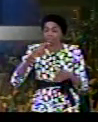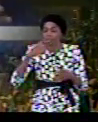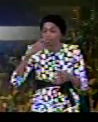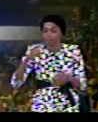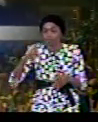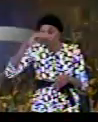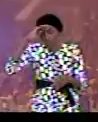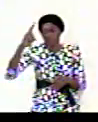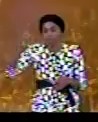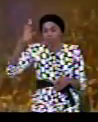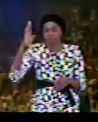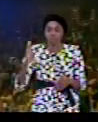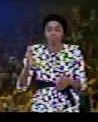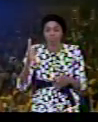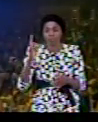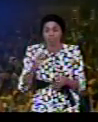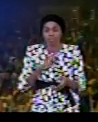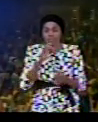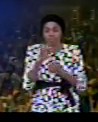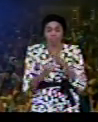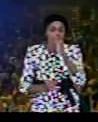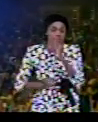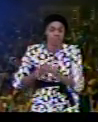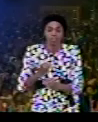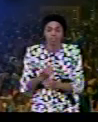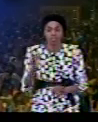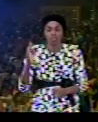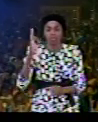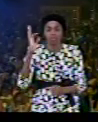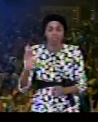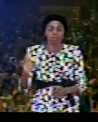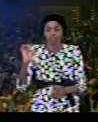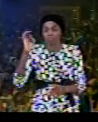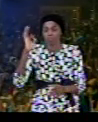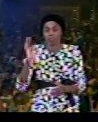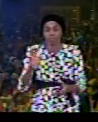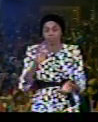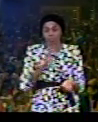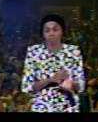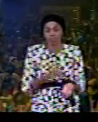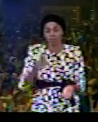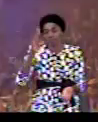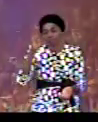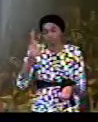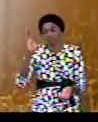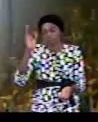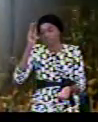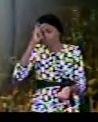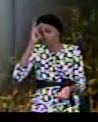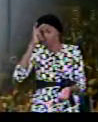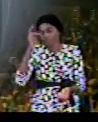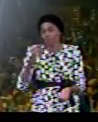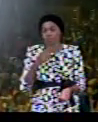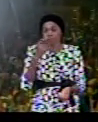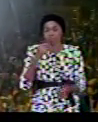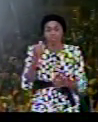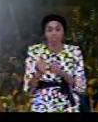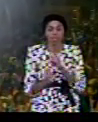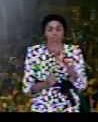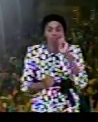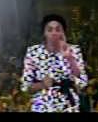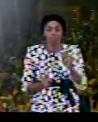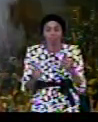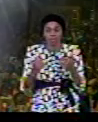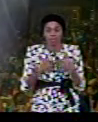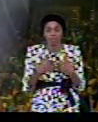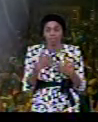of God, the international evangelist, Pastor Dr. W.F. Kumuyi, says, everyone has